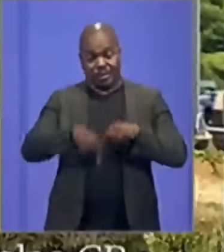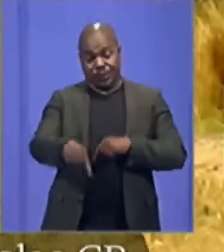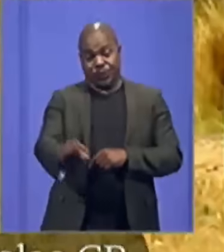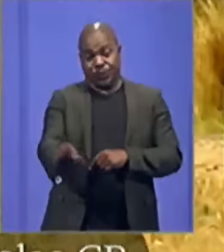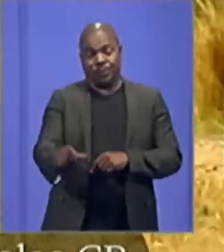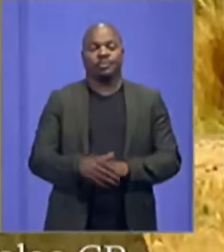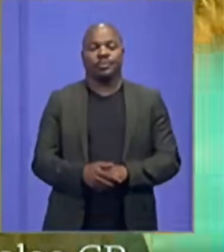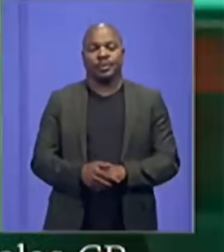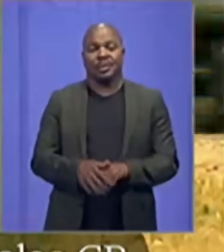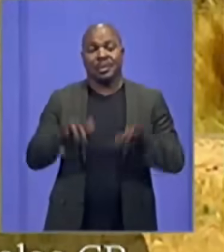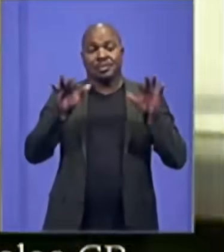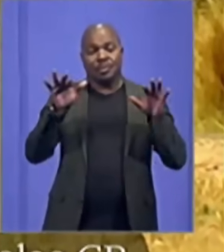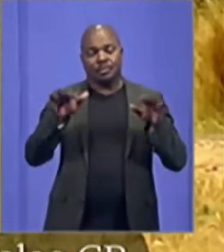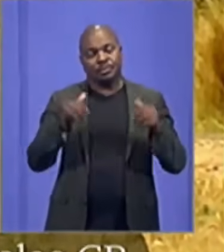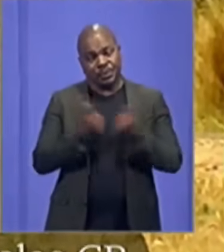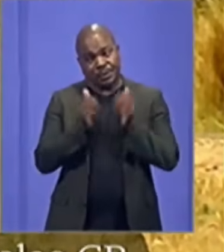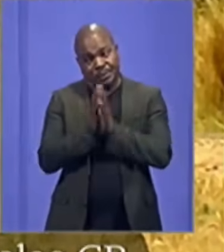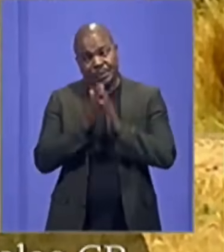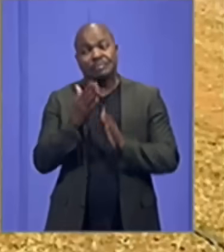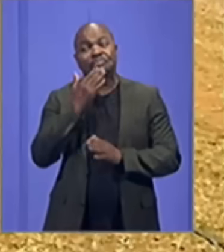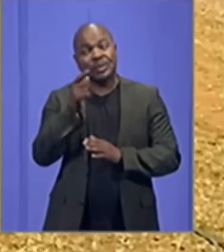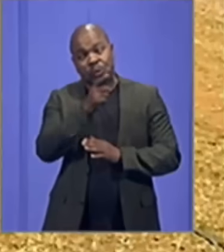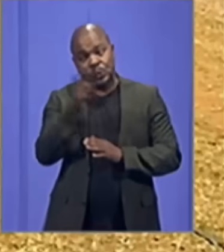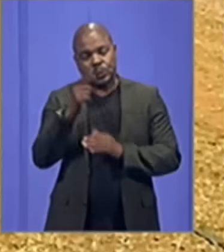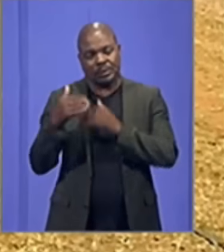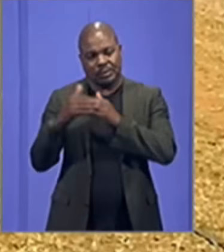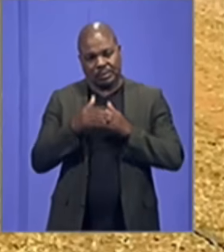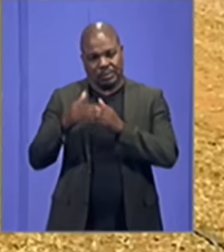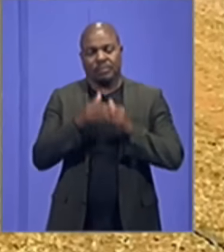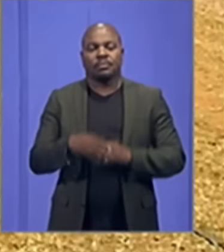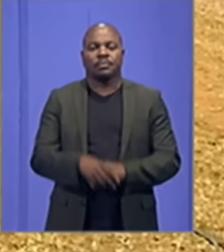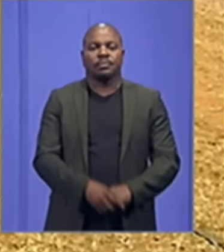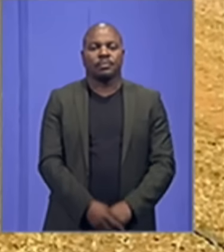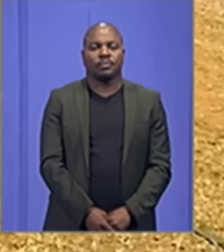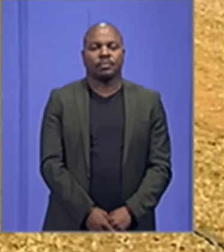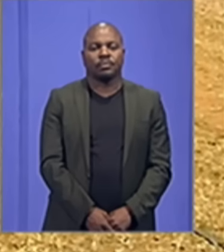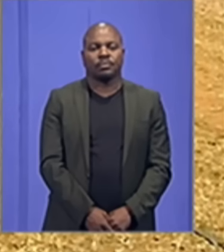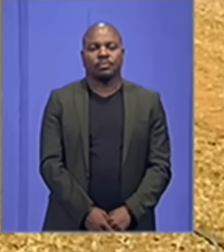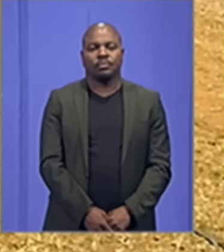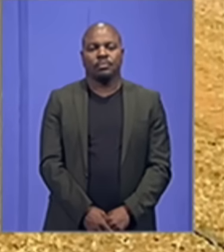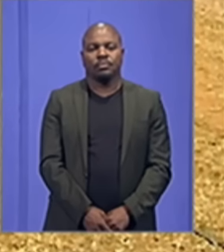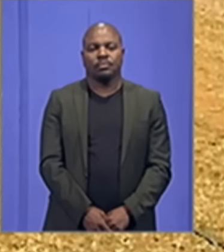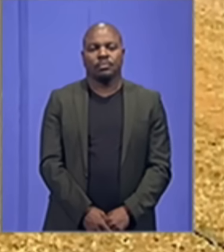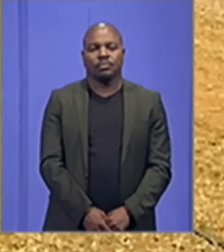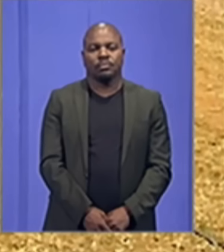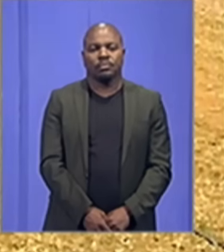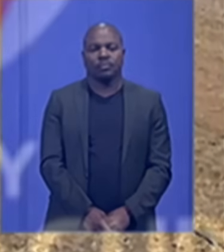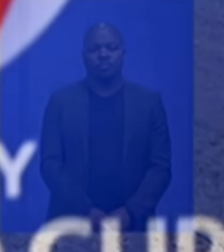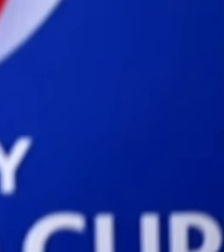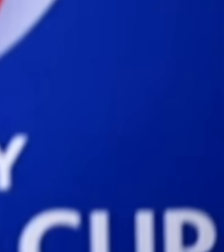goroga baagi ba go etlilwe go ela maemo tlhoko. Molimo one motho SABC News Pretoria.